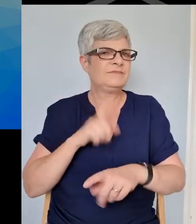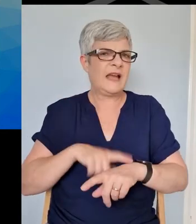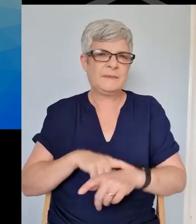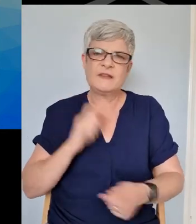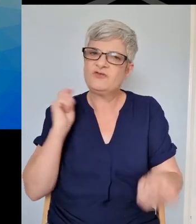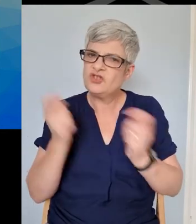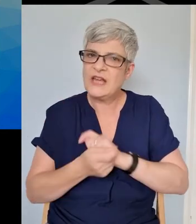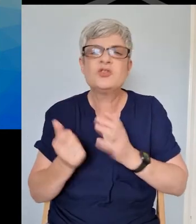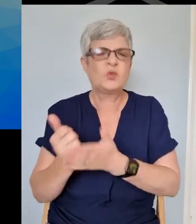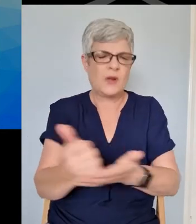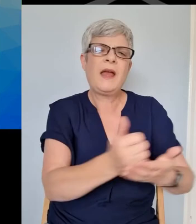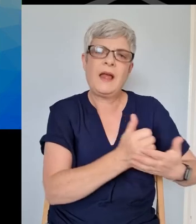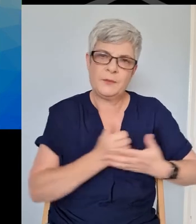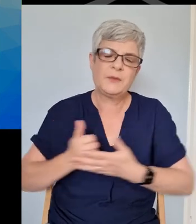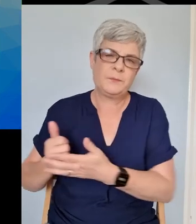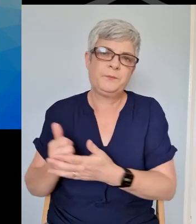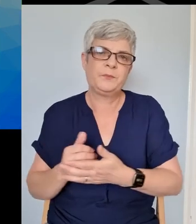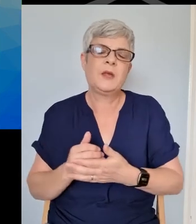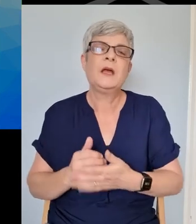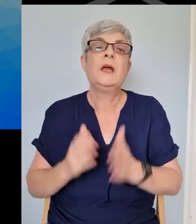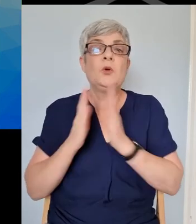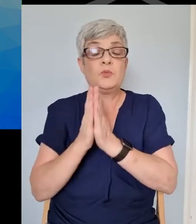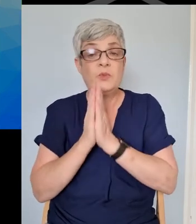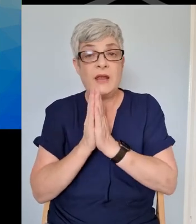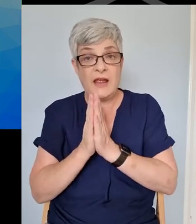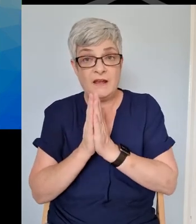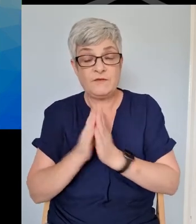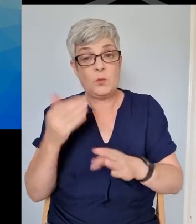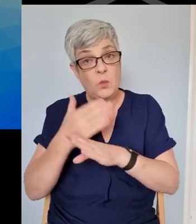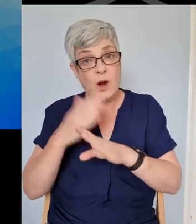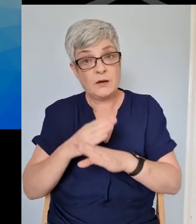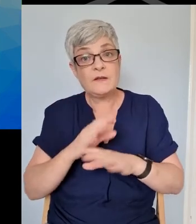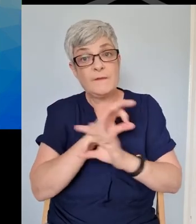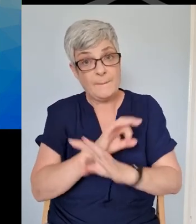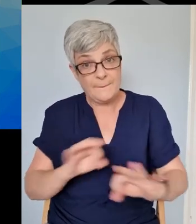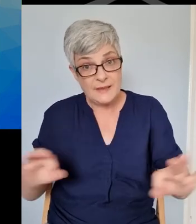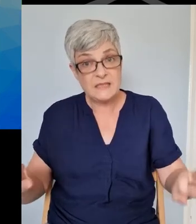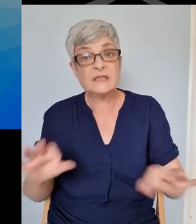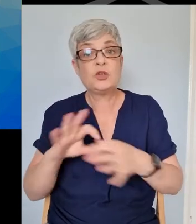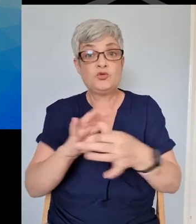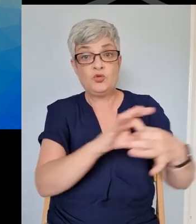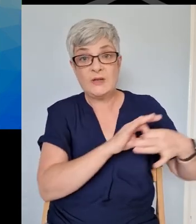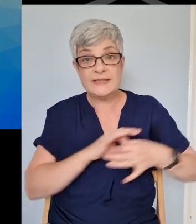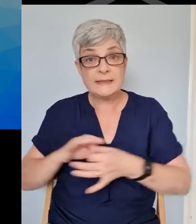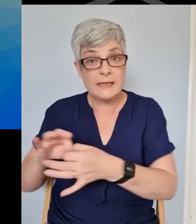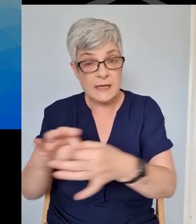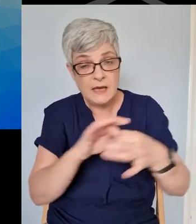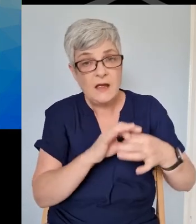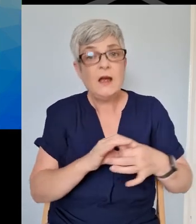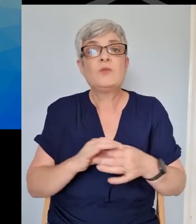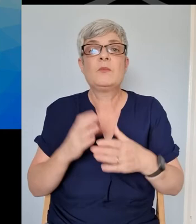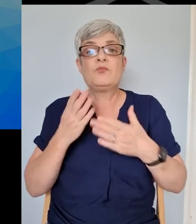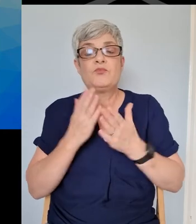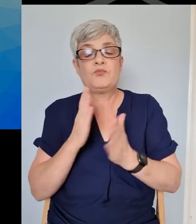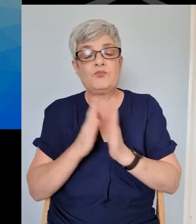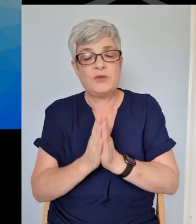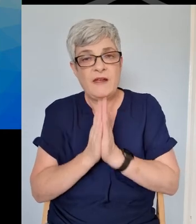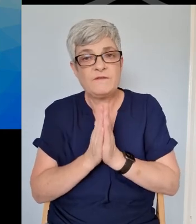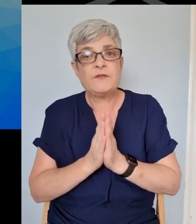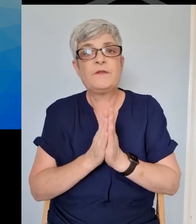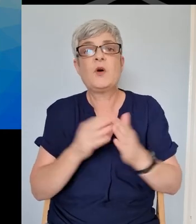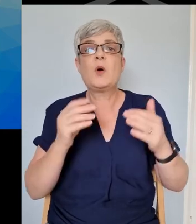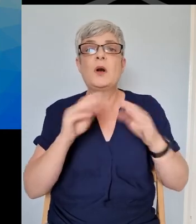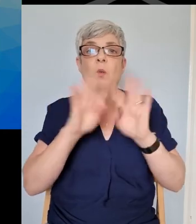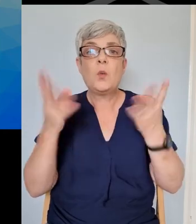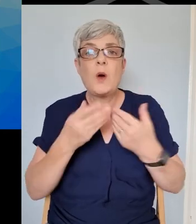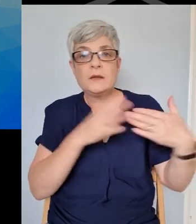Lord God, we pray for all who work for peace and unity, and for all world leaders that they will continue to seek an end to the suffering